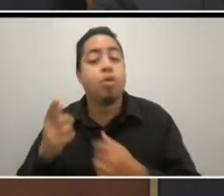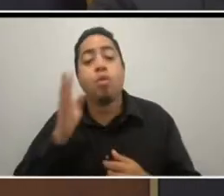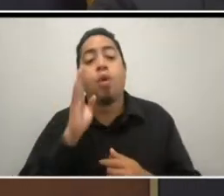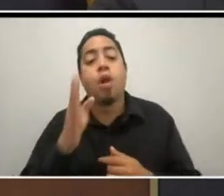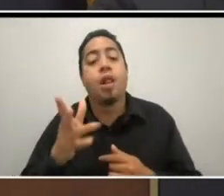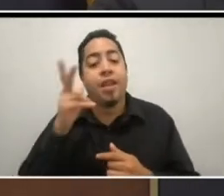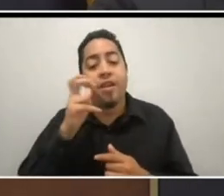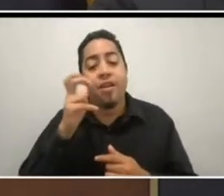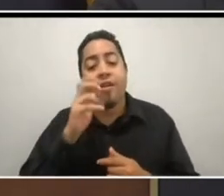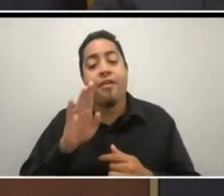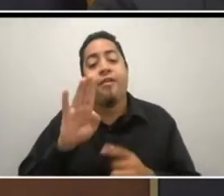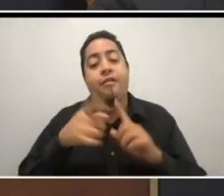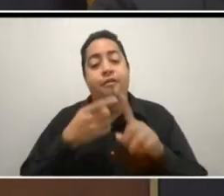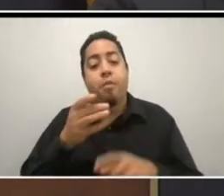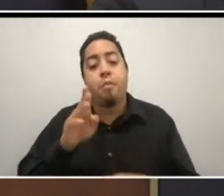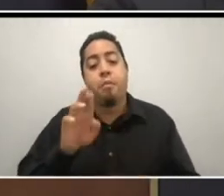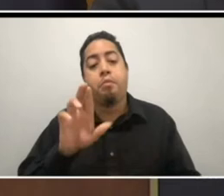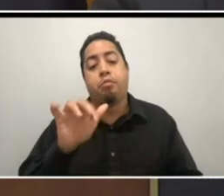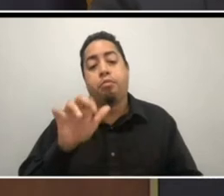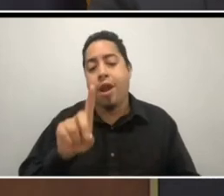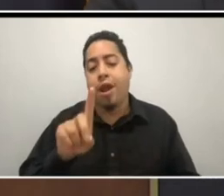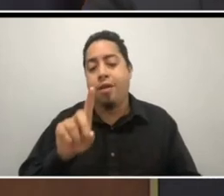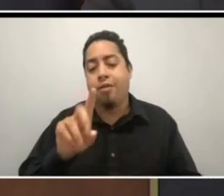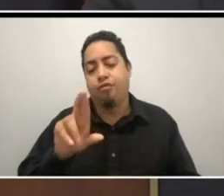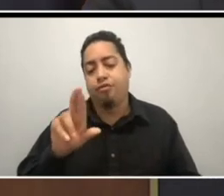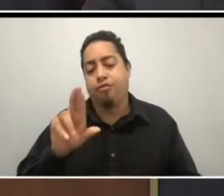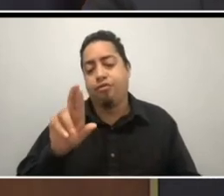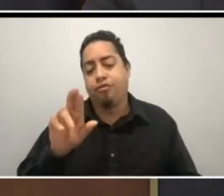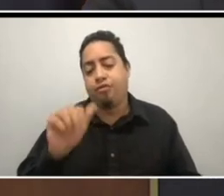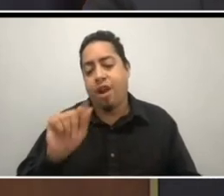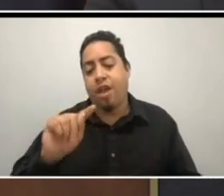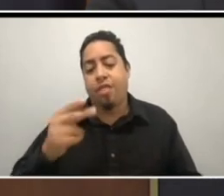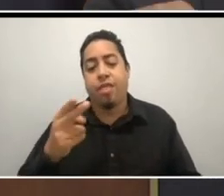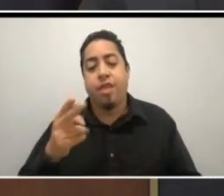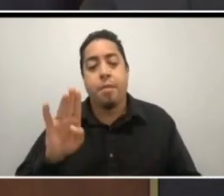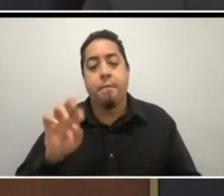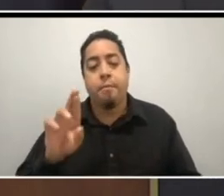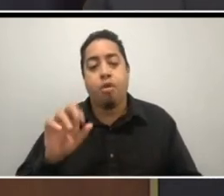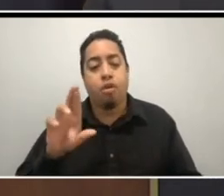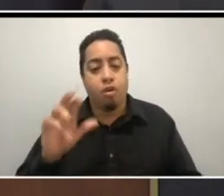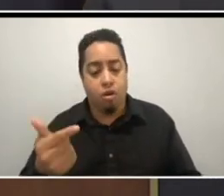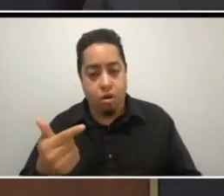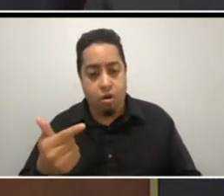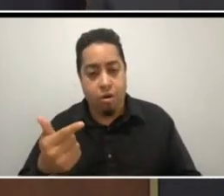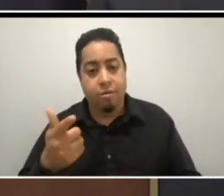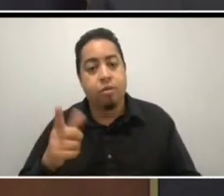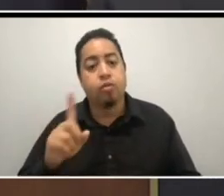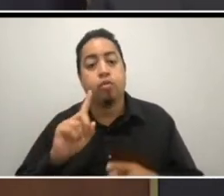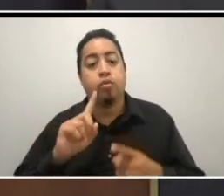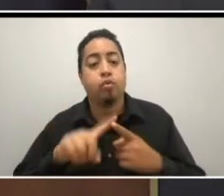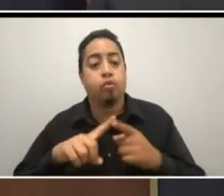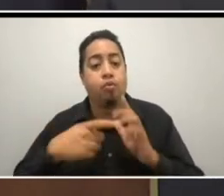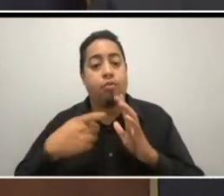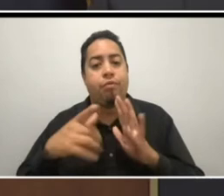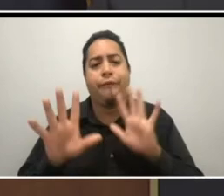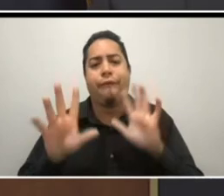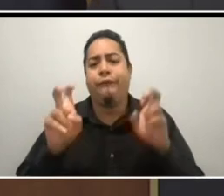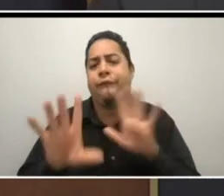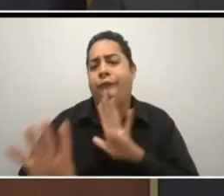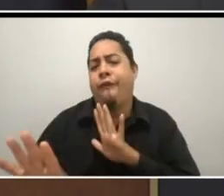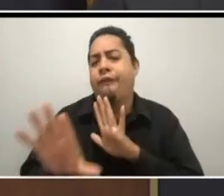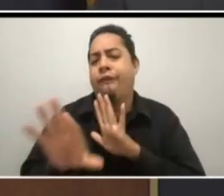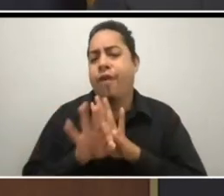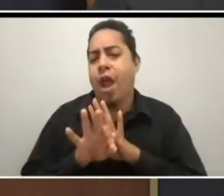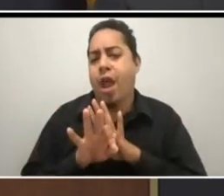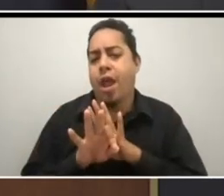Republican Secretary of State of Georgia, who Trump directed to, quote, find 11,780 votes that did not